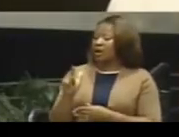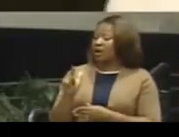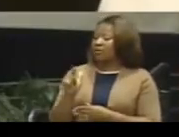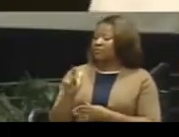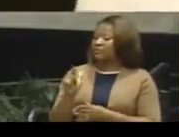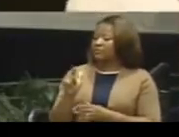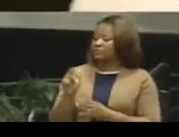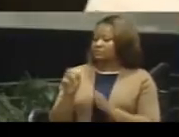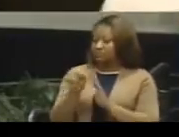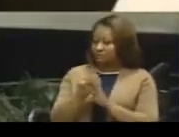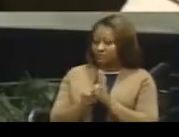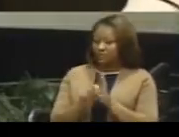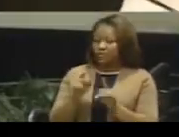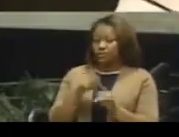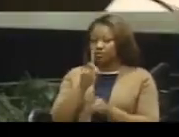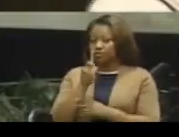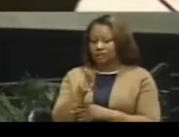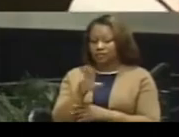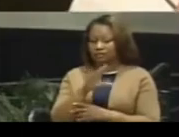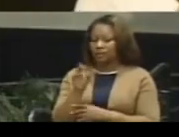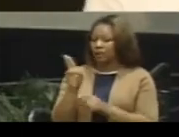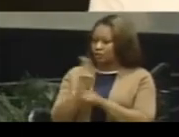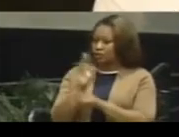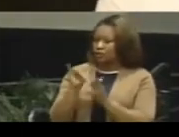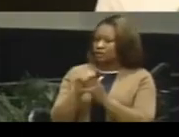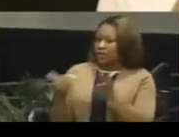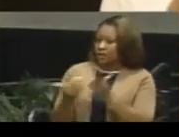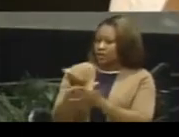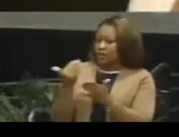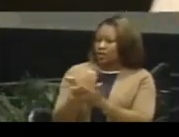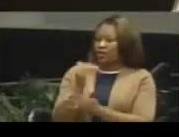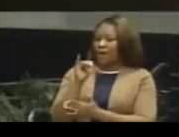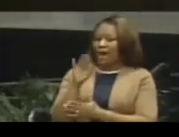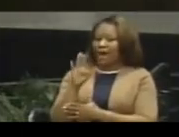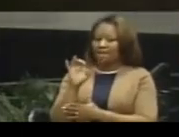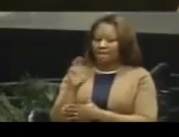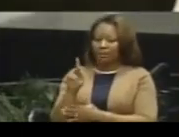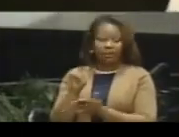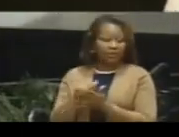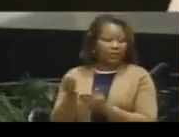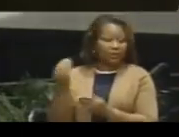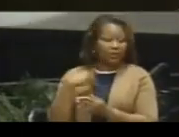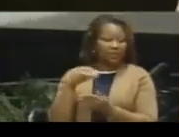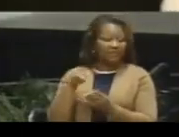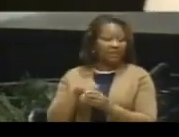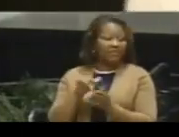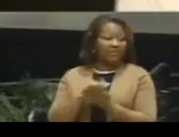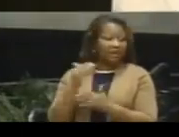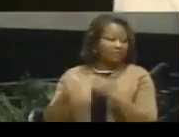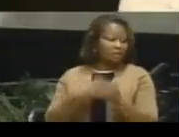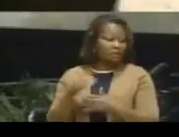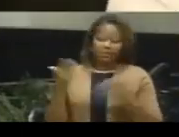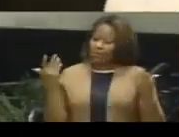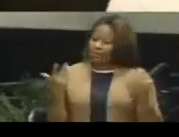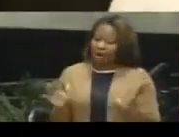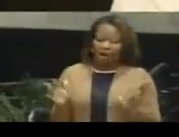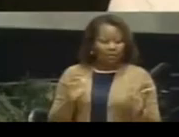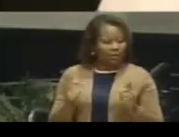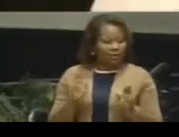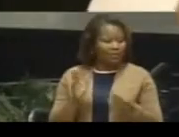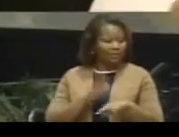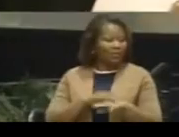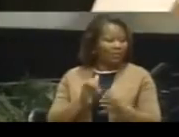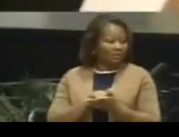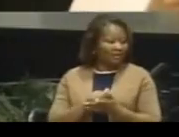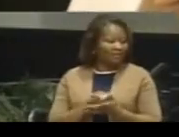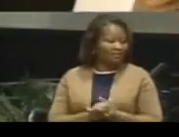Dr. Blaine that will utilize this new iBook that we were given in that process. So we're already off and running, frat.